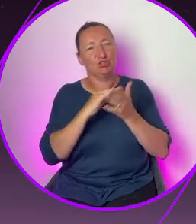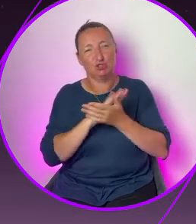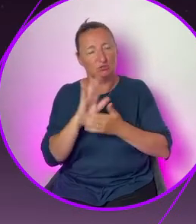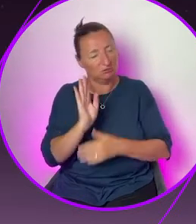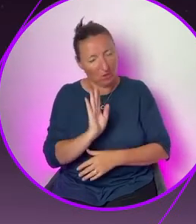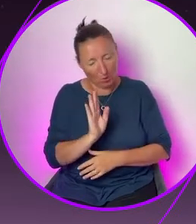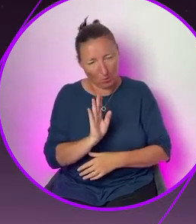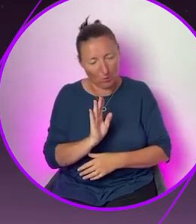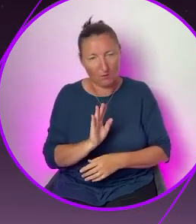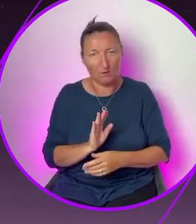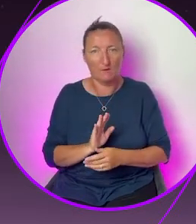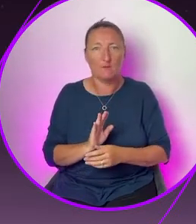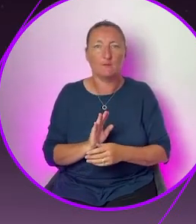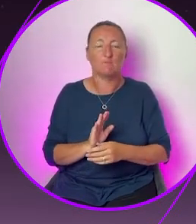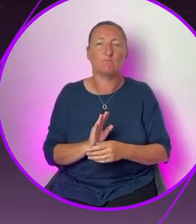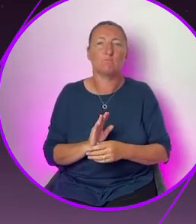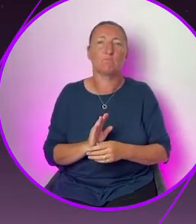at